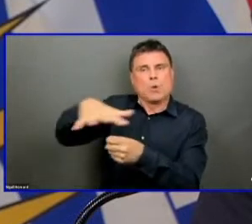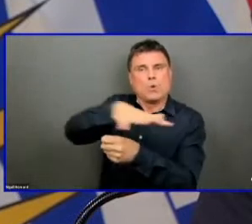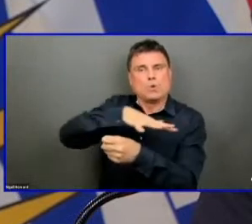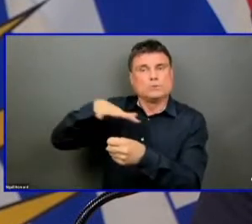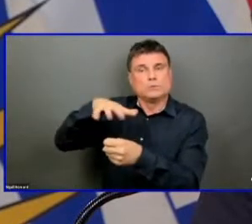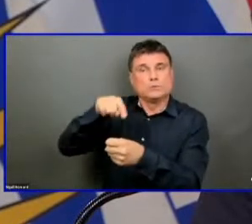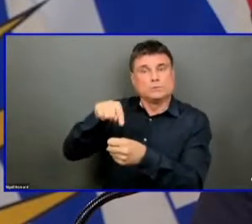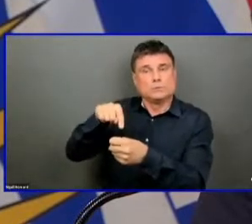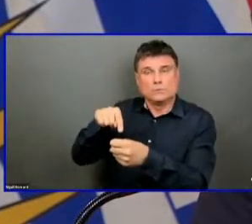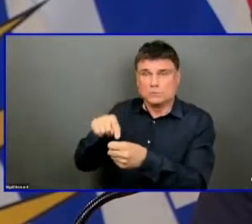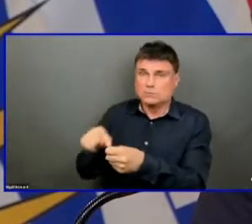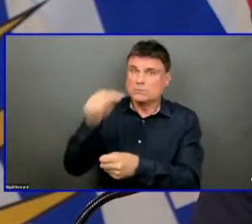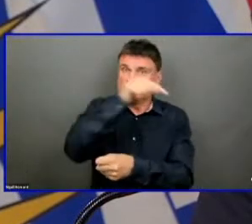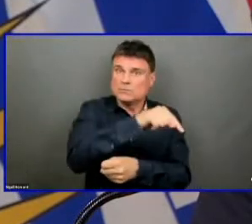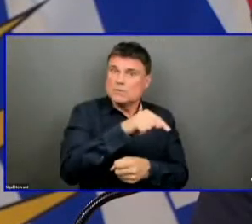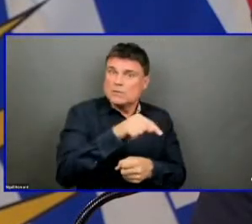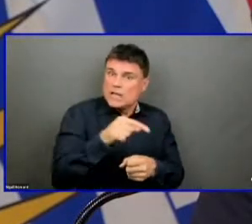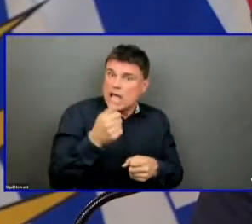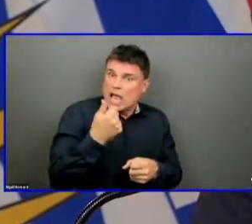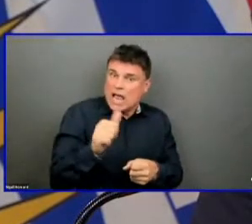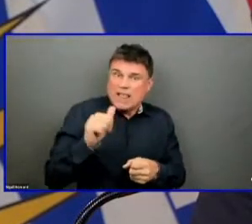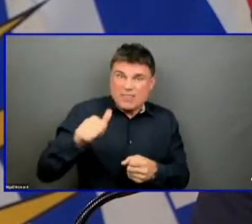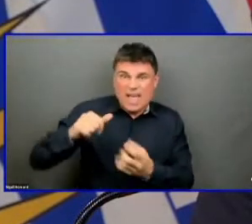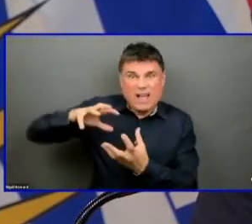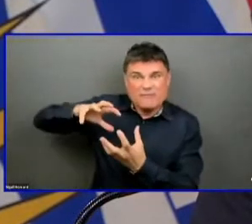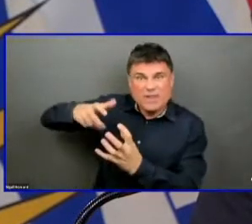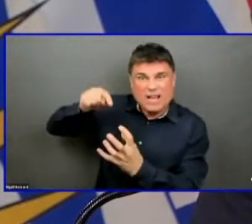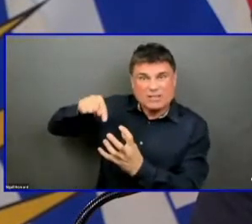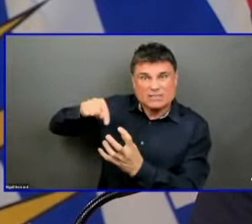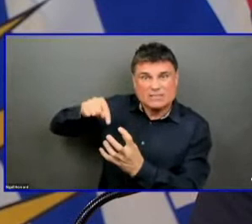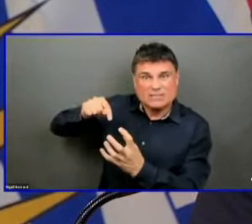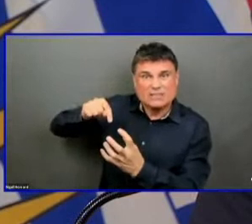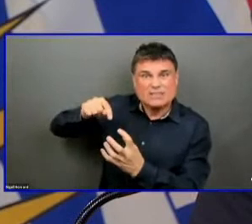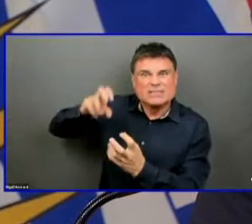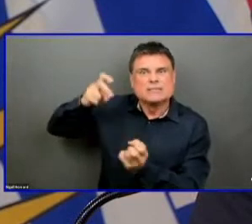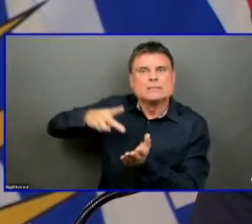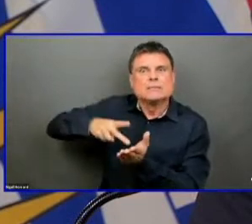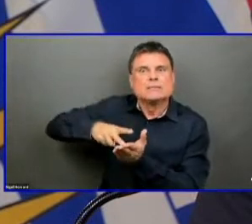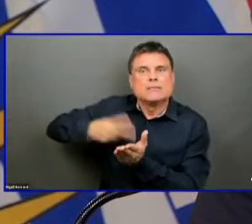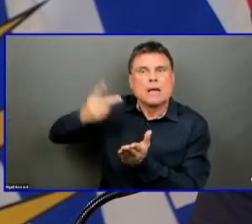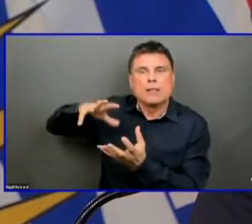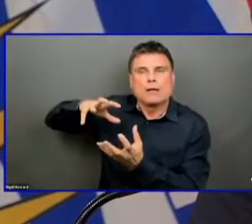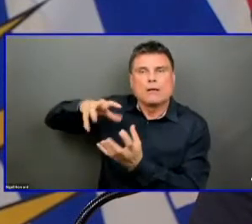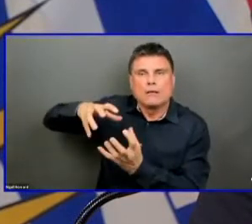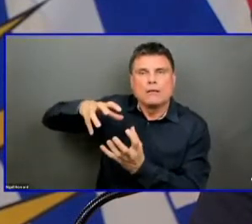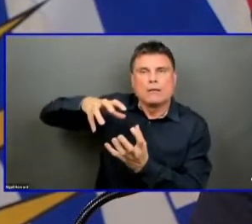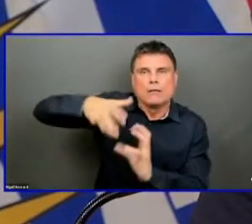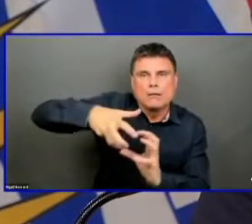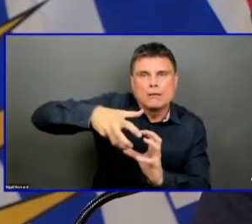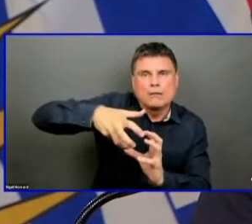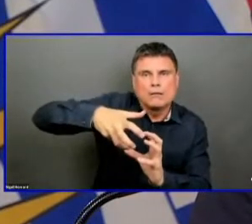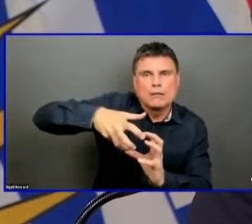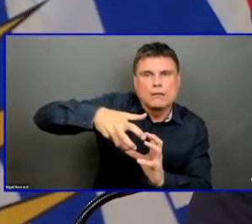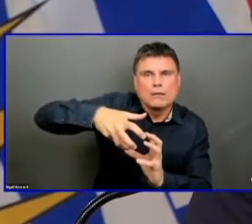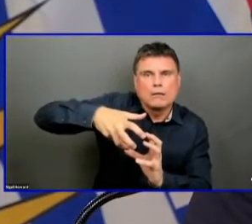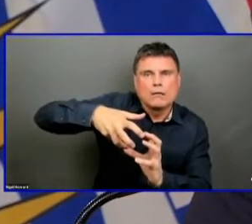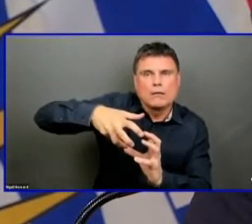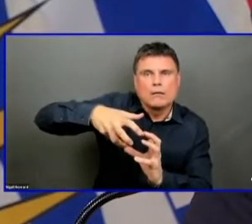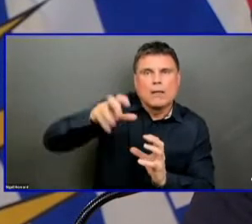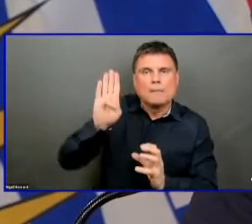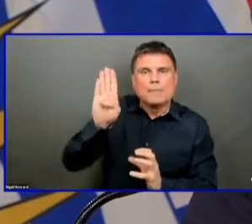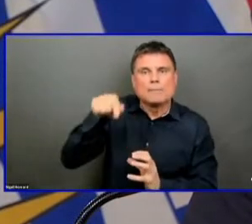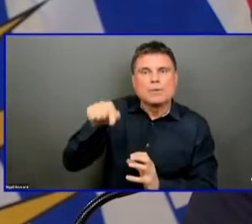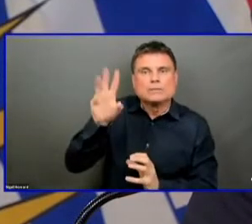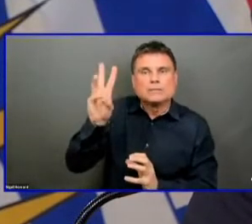the variant, that the double mutant variant that is dominating that country, B617 variant?